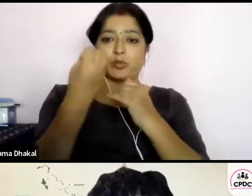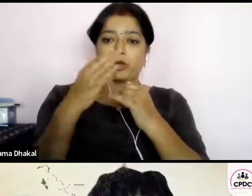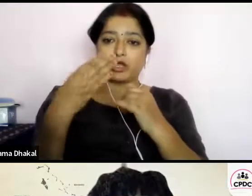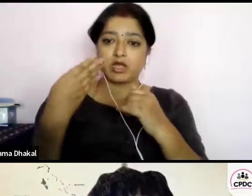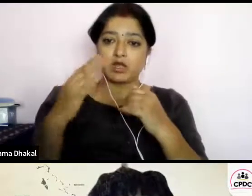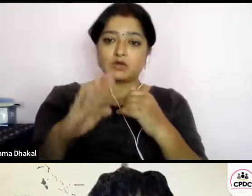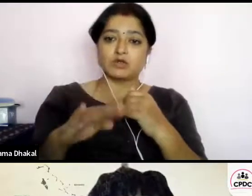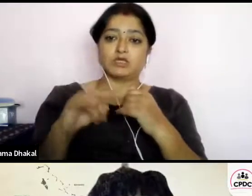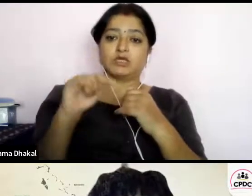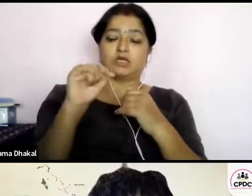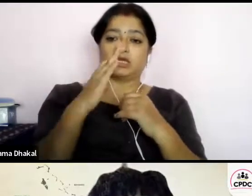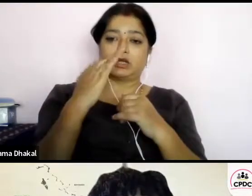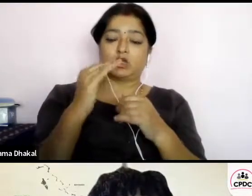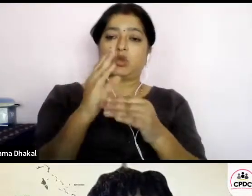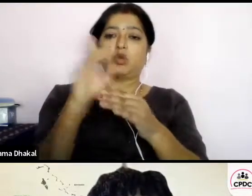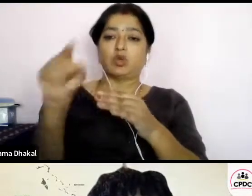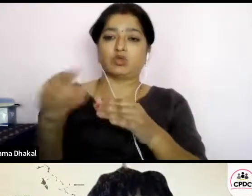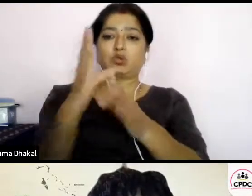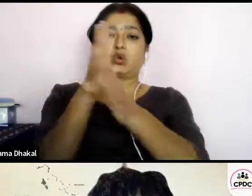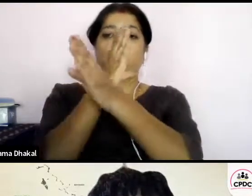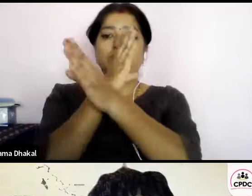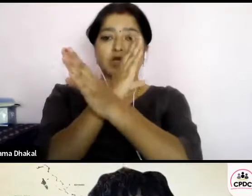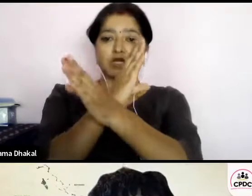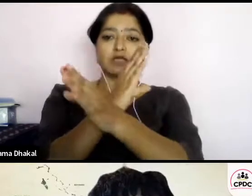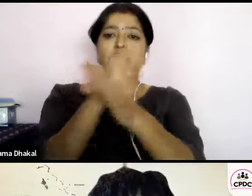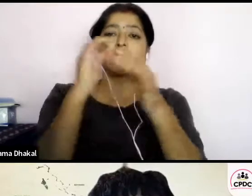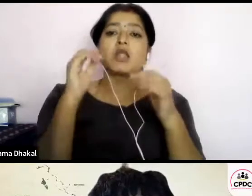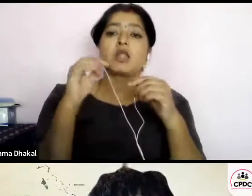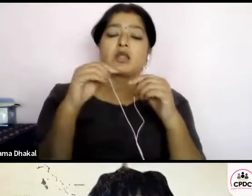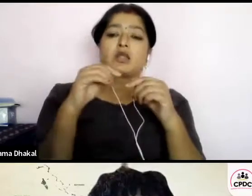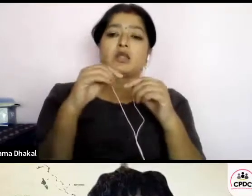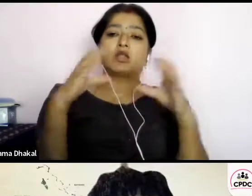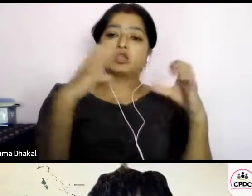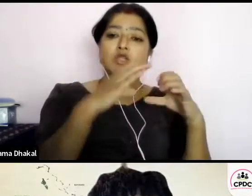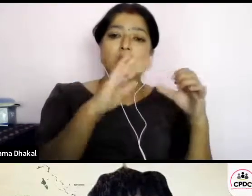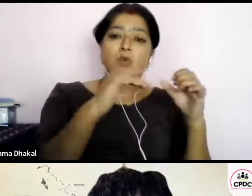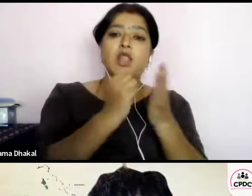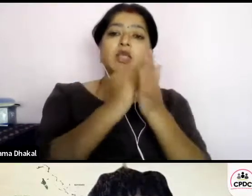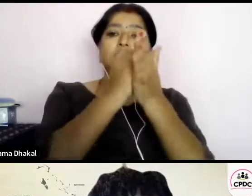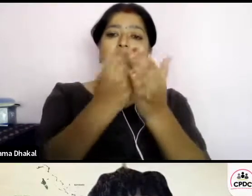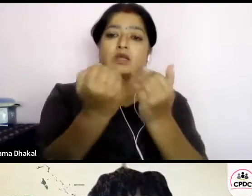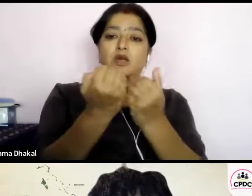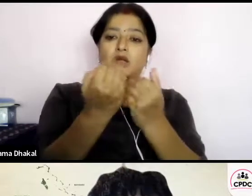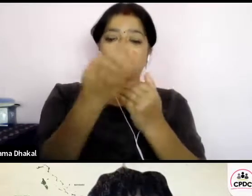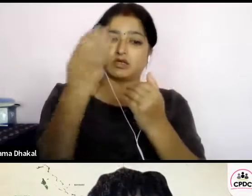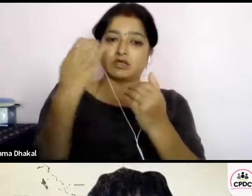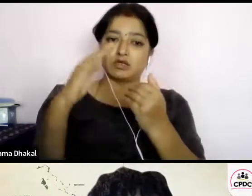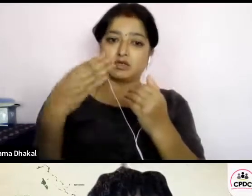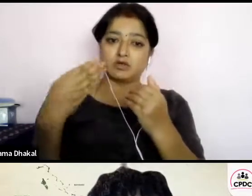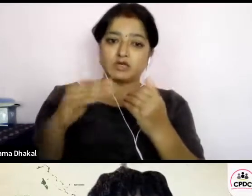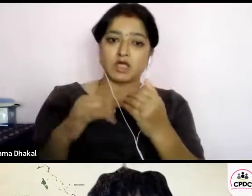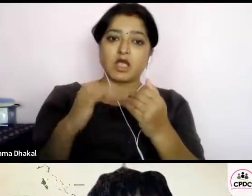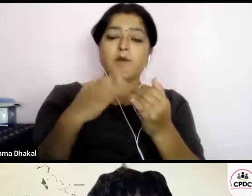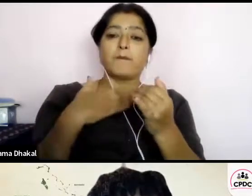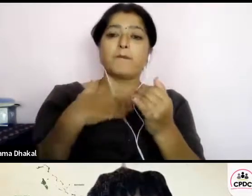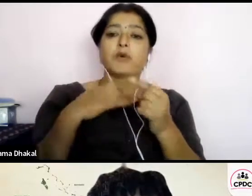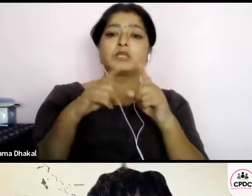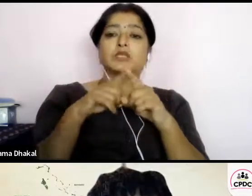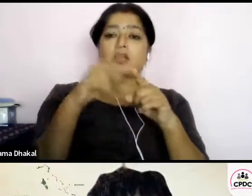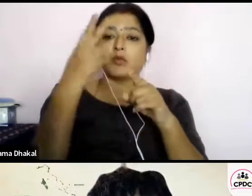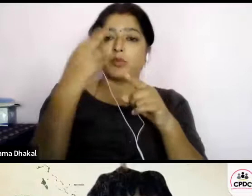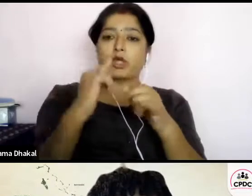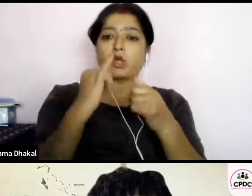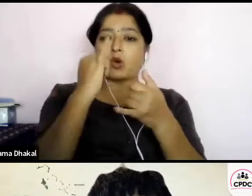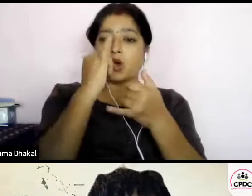thank you for sharing that, Karen. So the final question that I have before I go to the chat and open up just for comments from